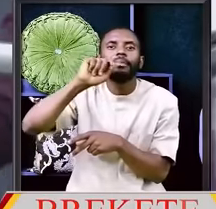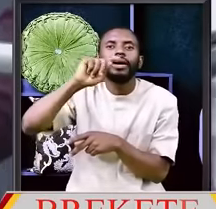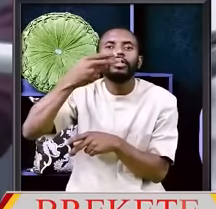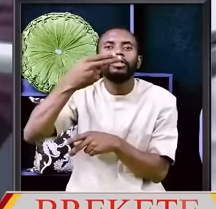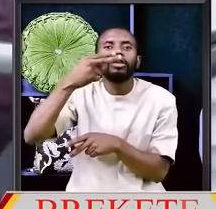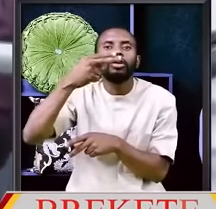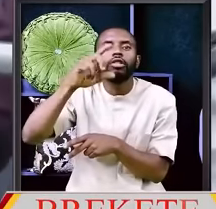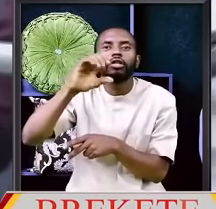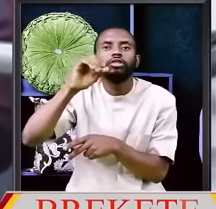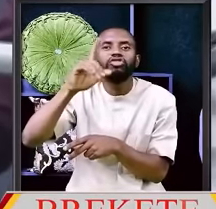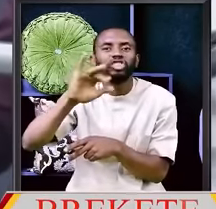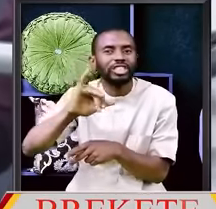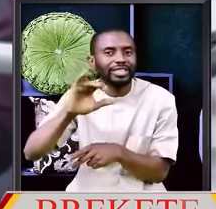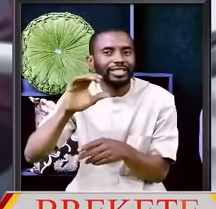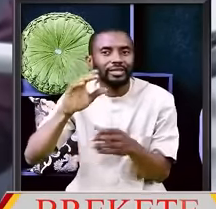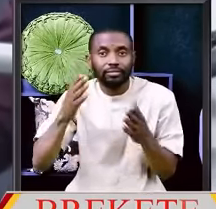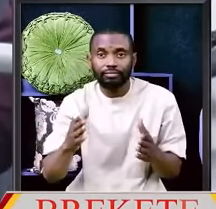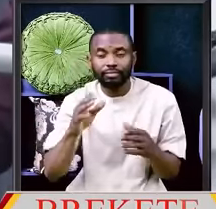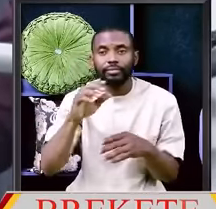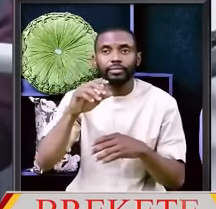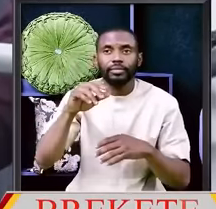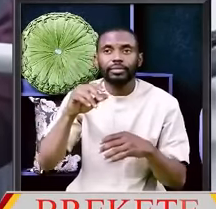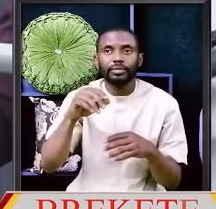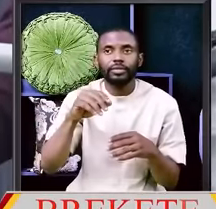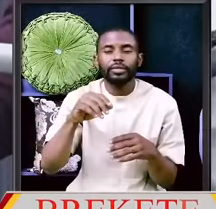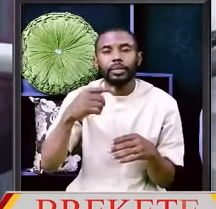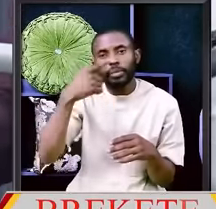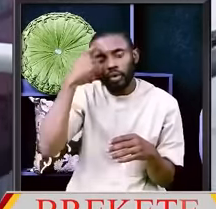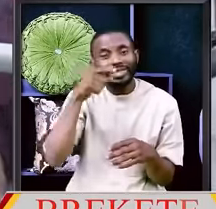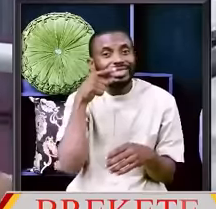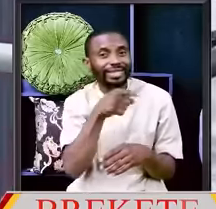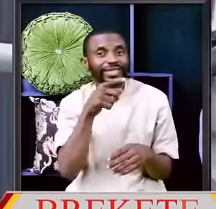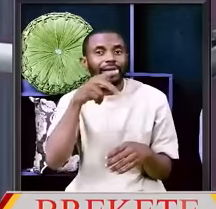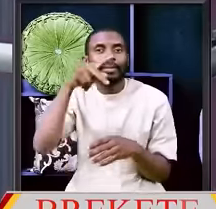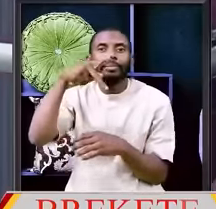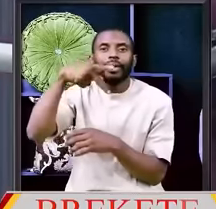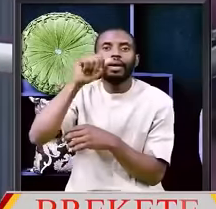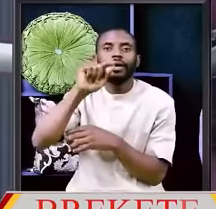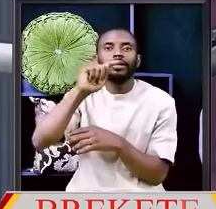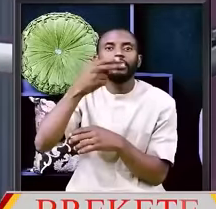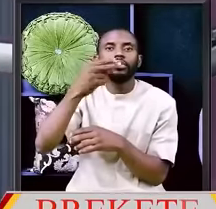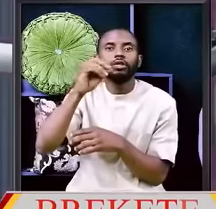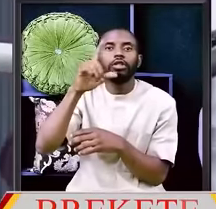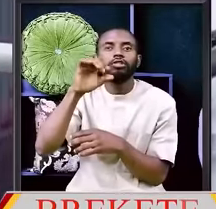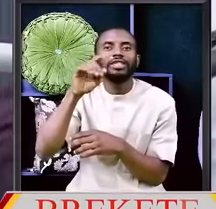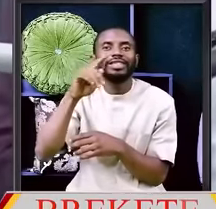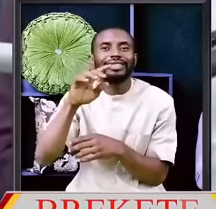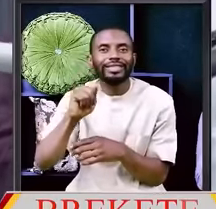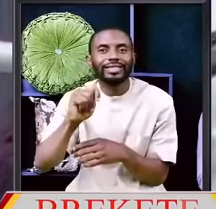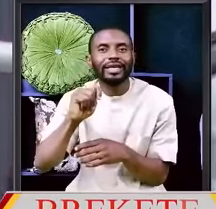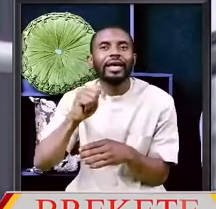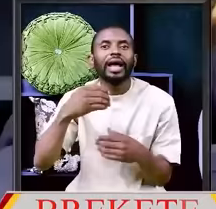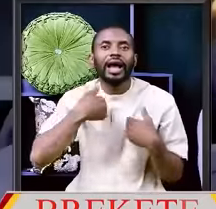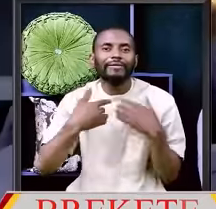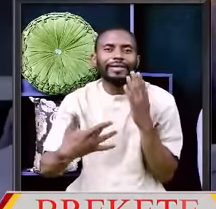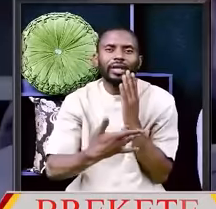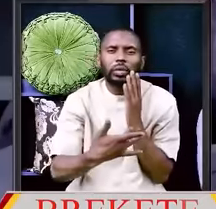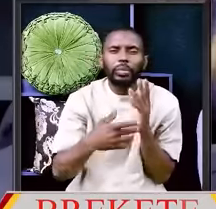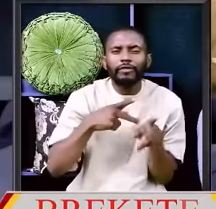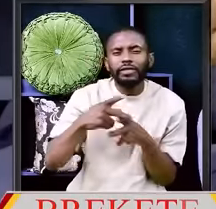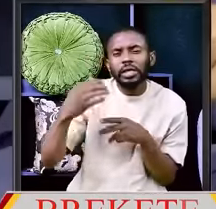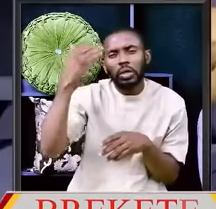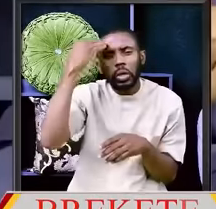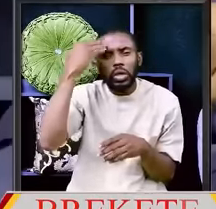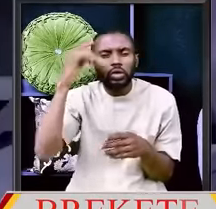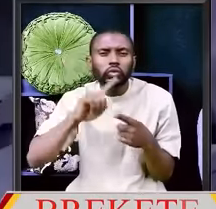pathologist. We don't pay because that person will get technical knowledge to know waiting the other person they know. We go fee ask questions. We be